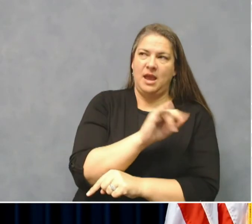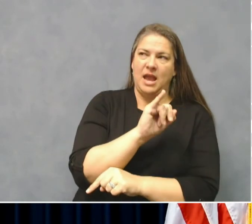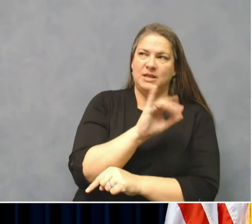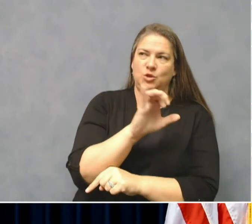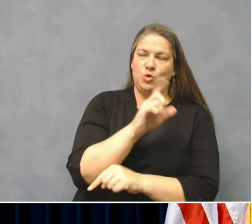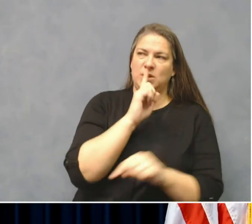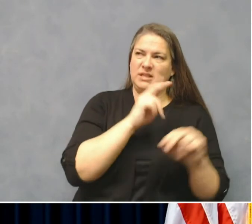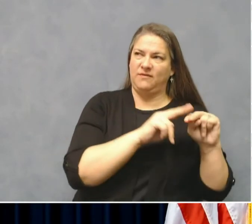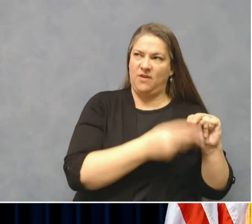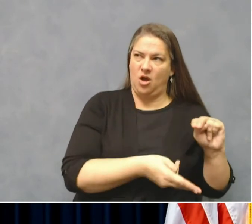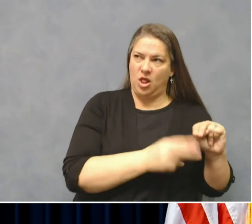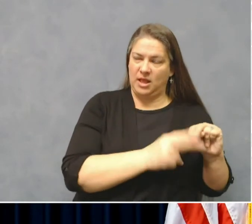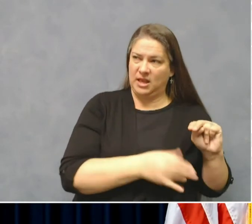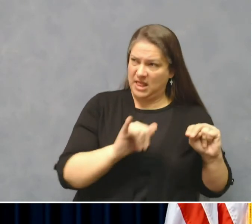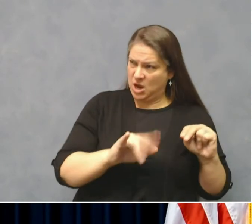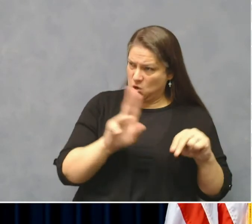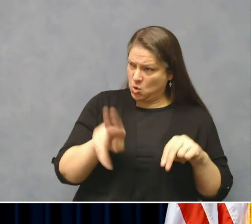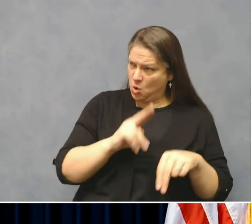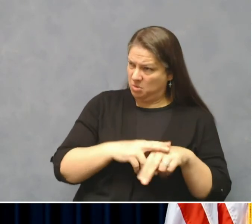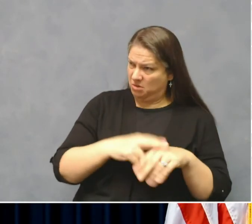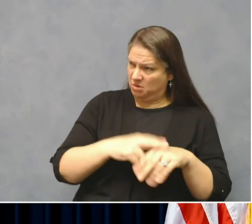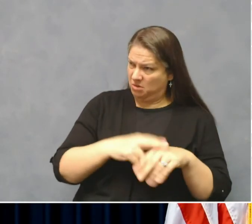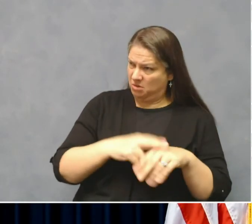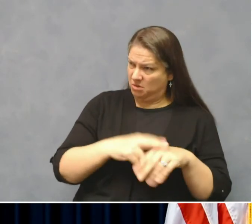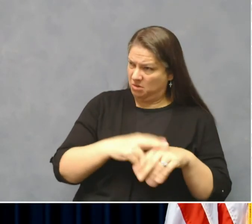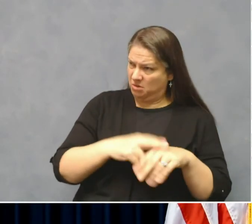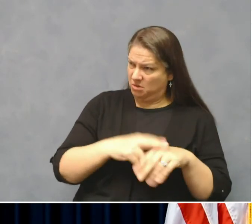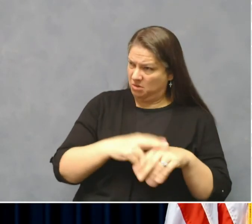normal for November. If not, why are the non?